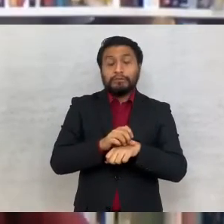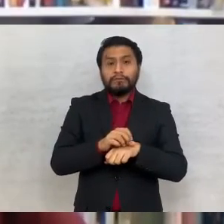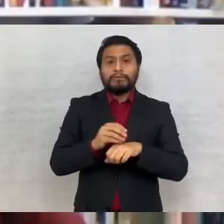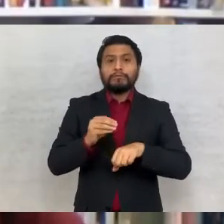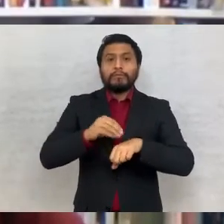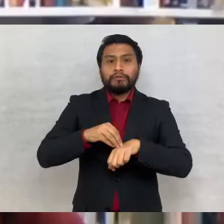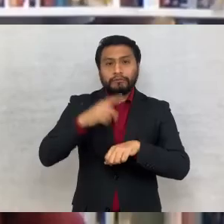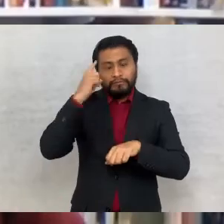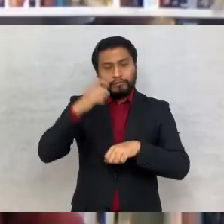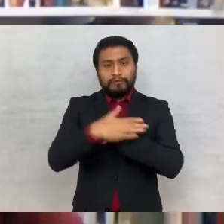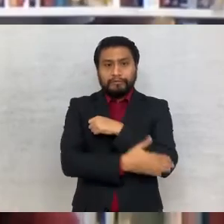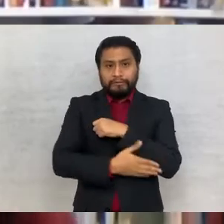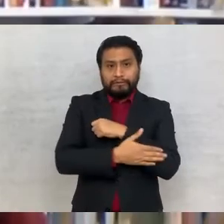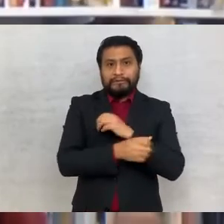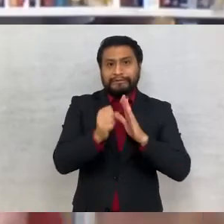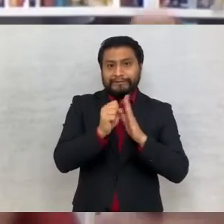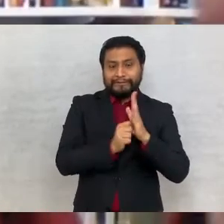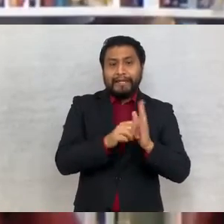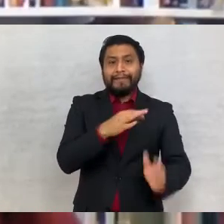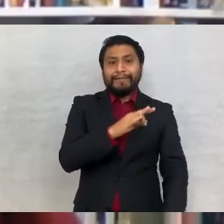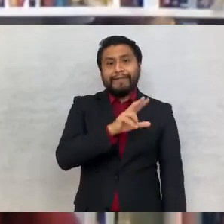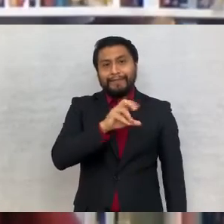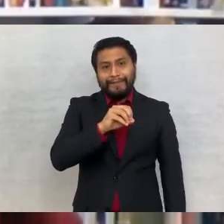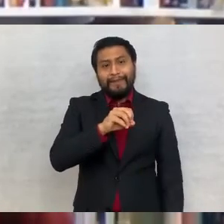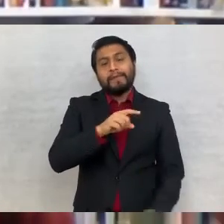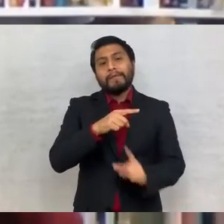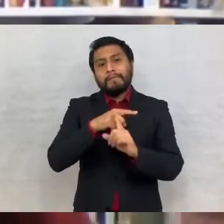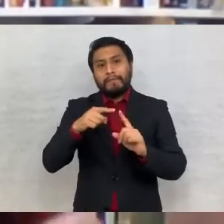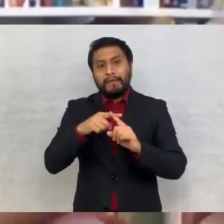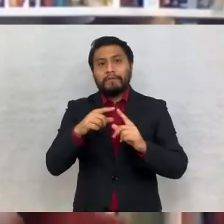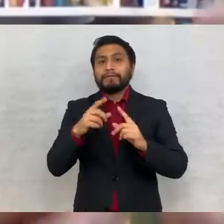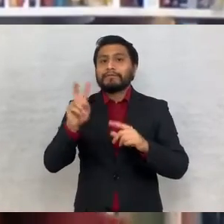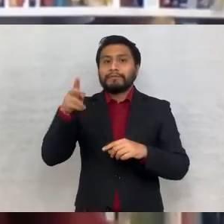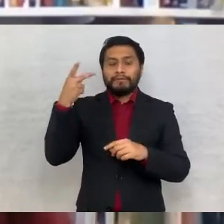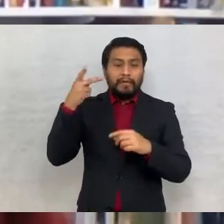raison d'etre then morphed into the concerns of the Cold War.